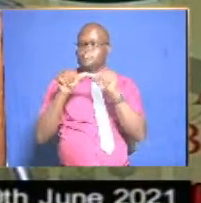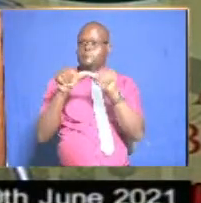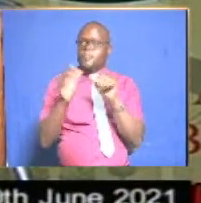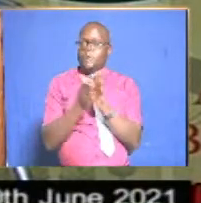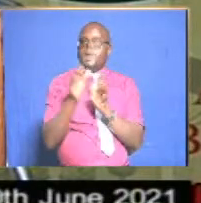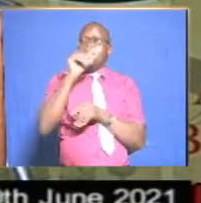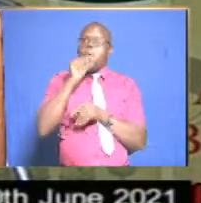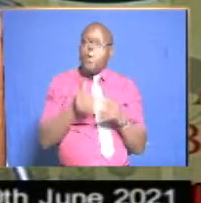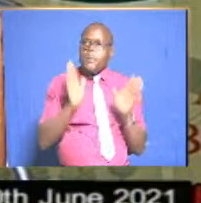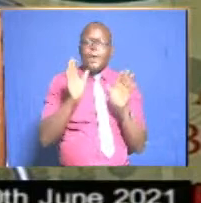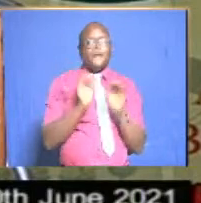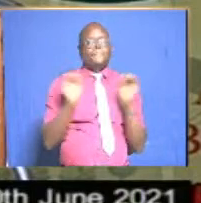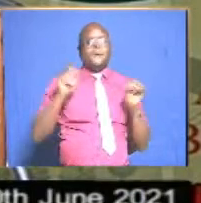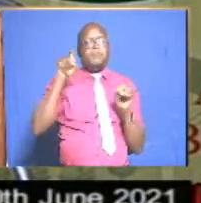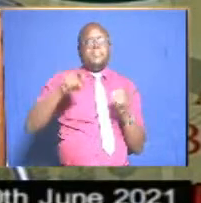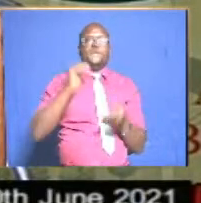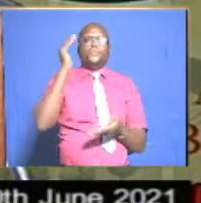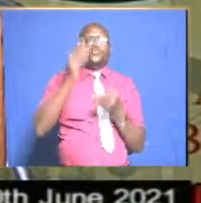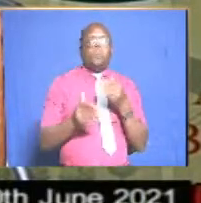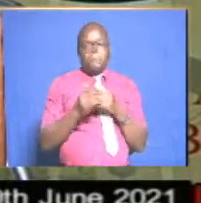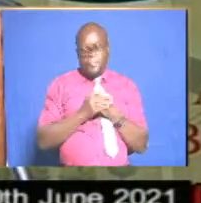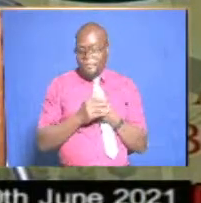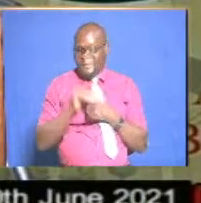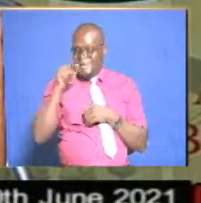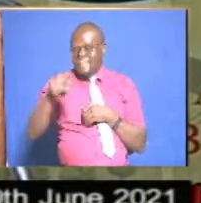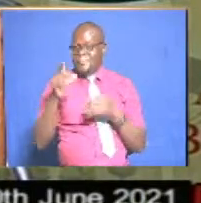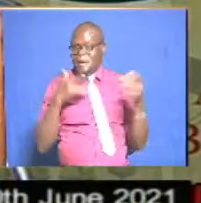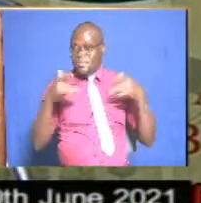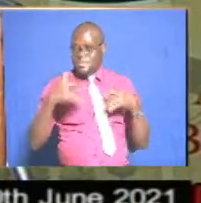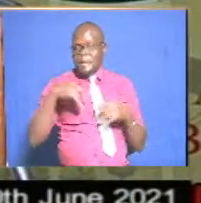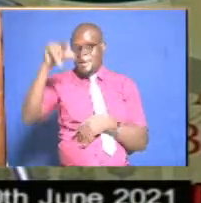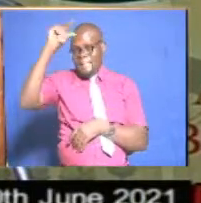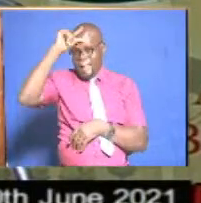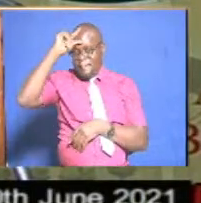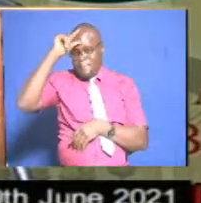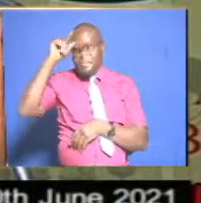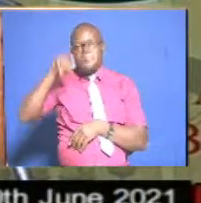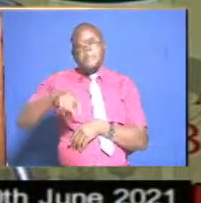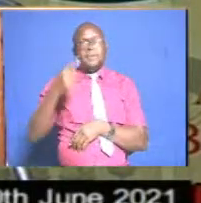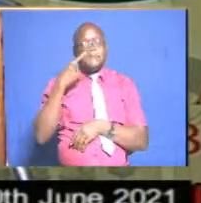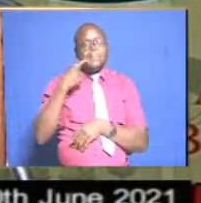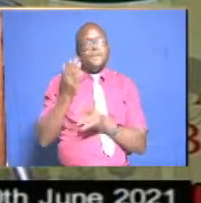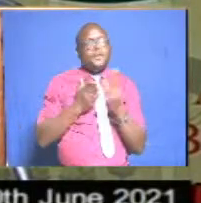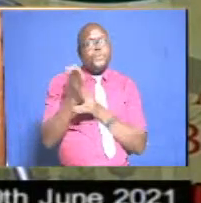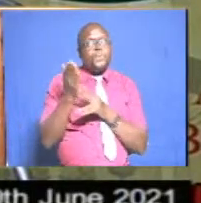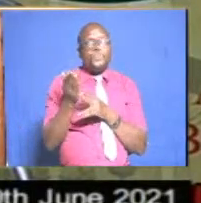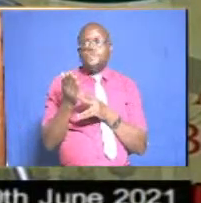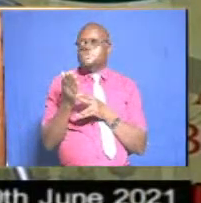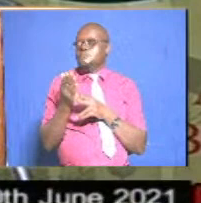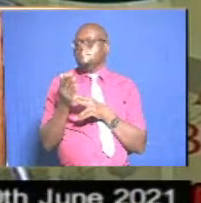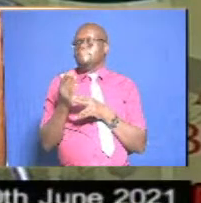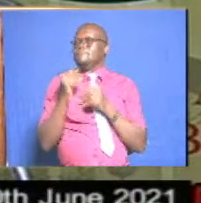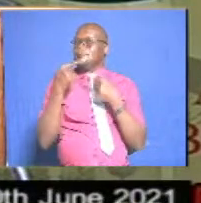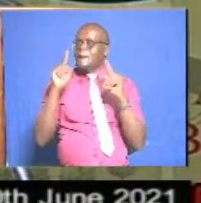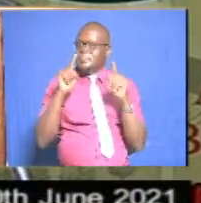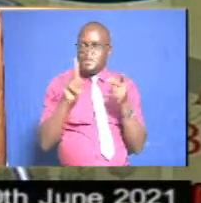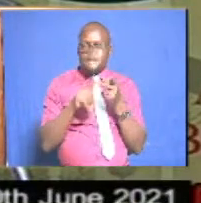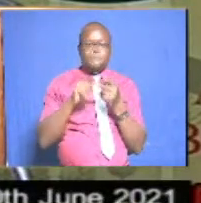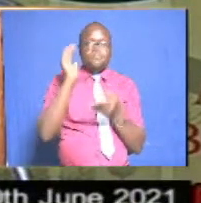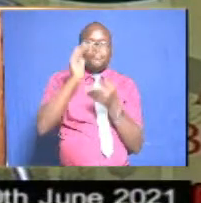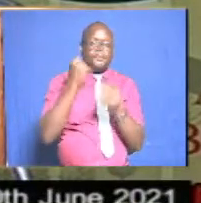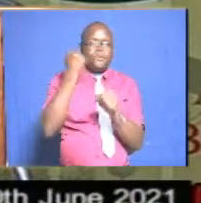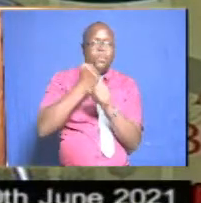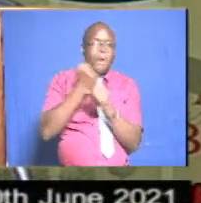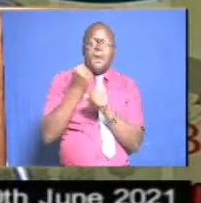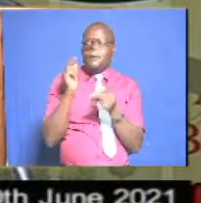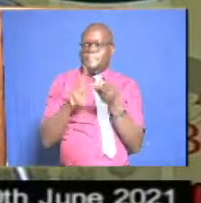manual procurement processes. In this regard, the government will realize savings as a result of greater efficiency, reduced operational